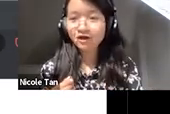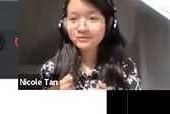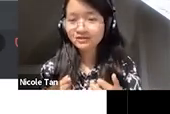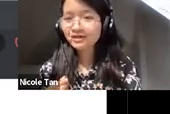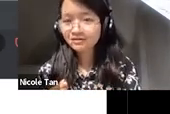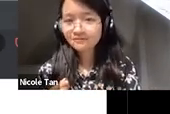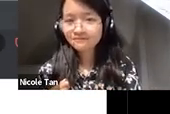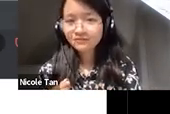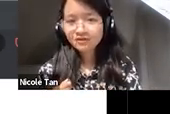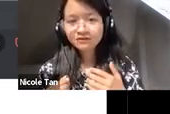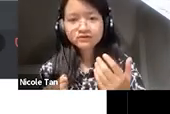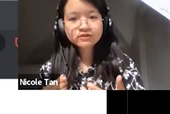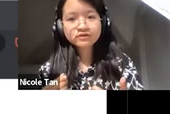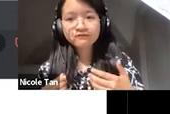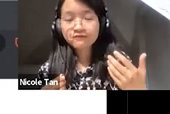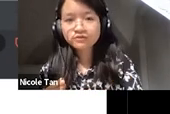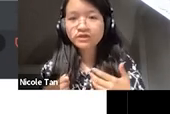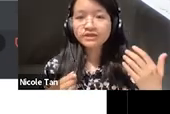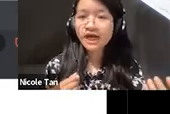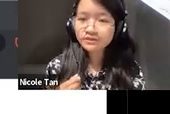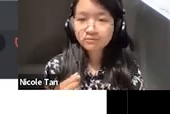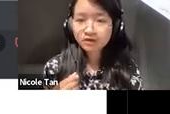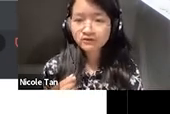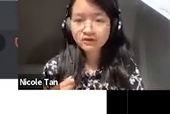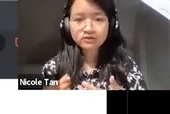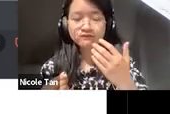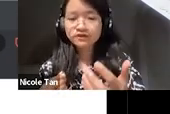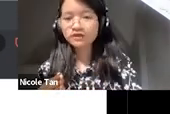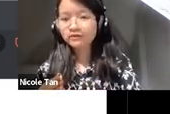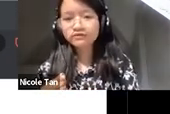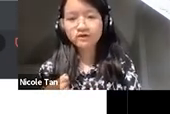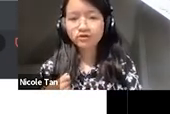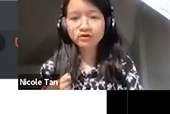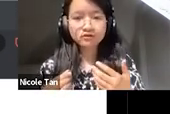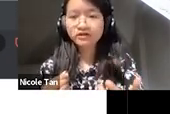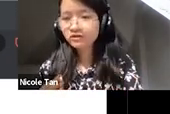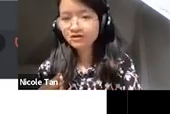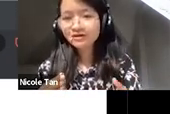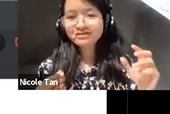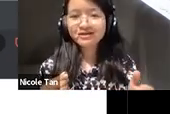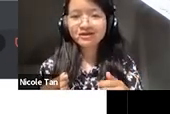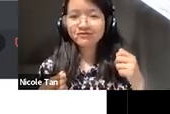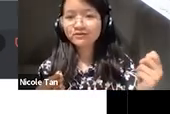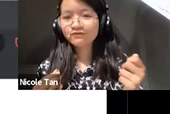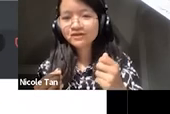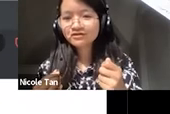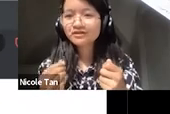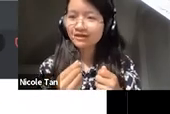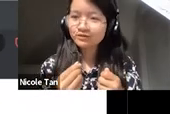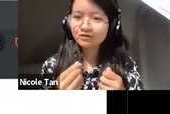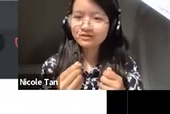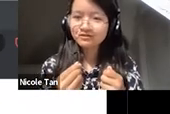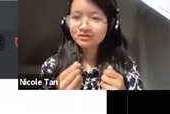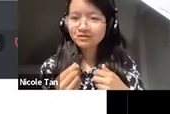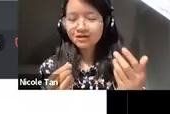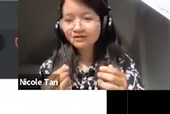tags for each object detected. These results are fed into an image captioning model that uses a vision and language framework called OSCAR to tie together visual features and